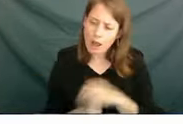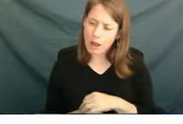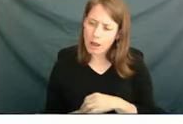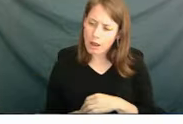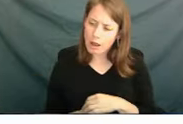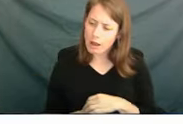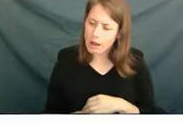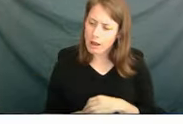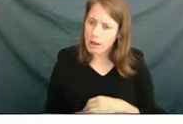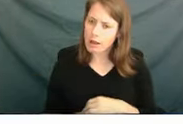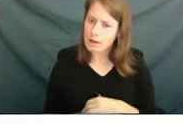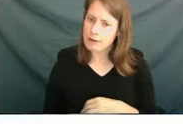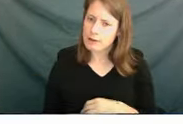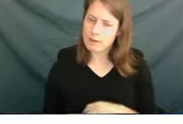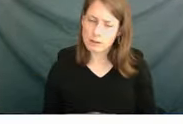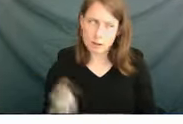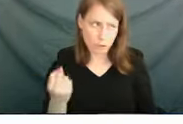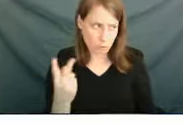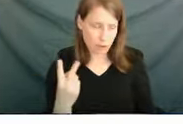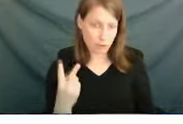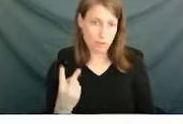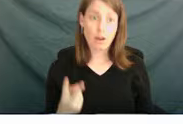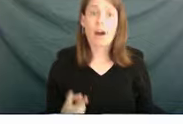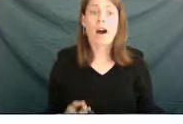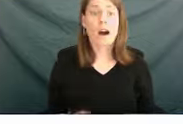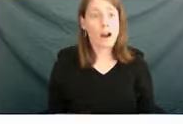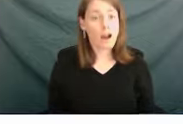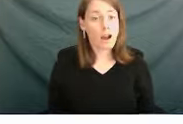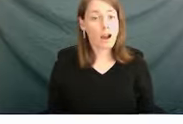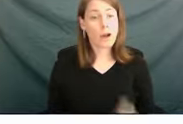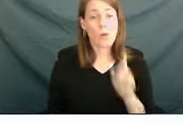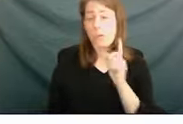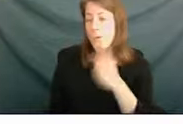12. So what's 4 times 4?